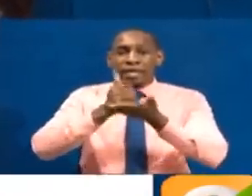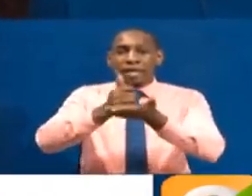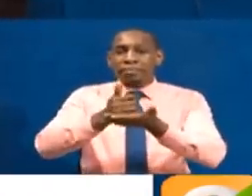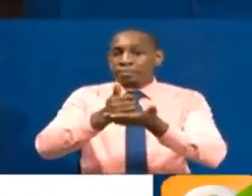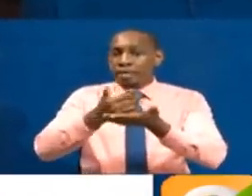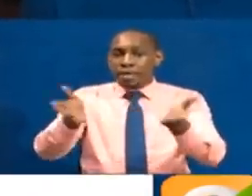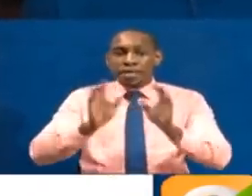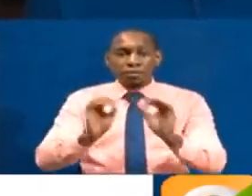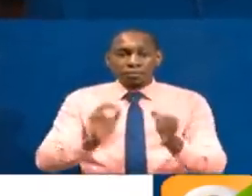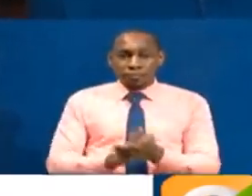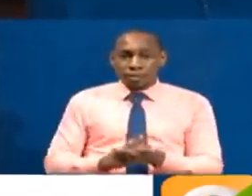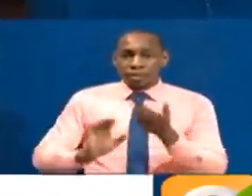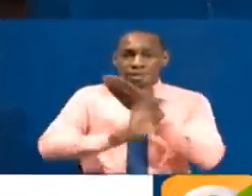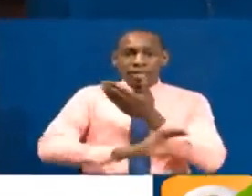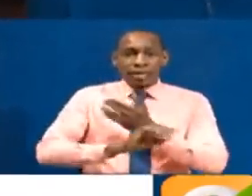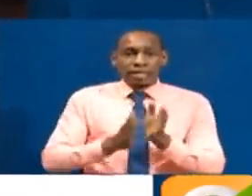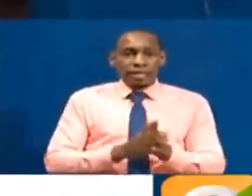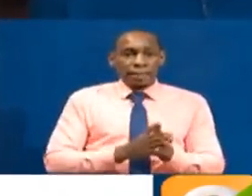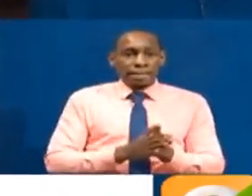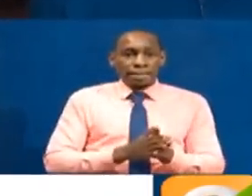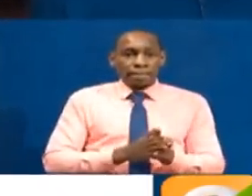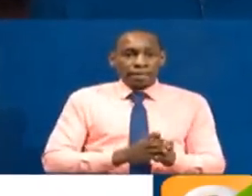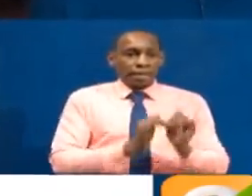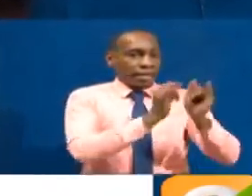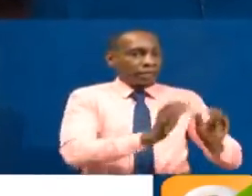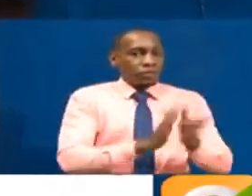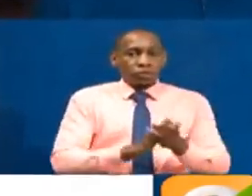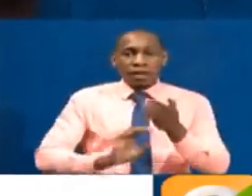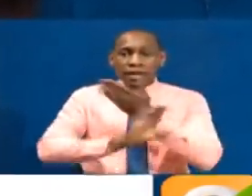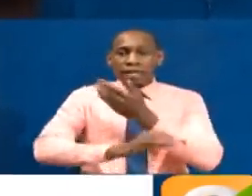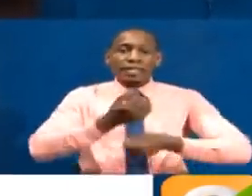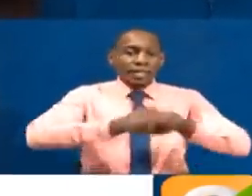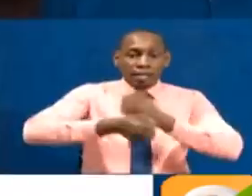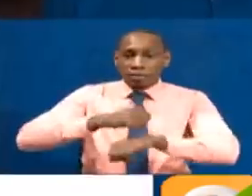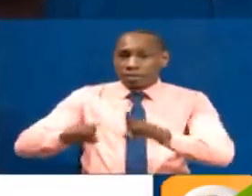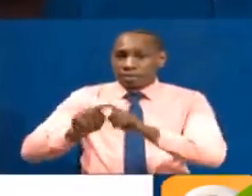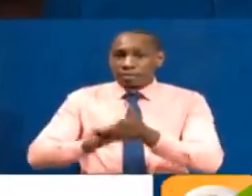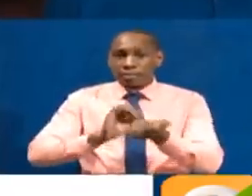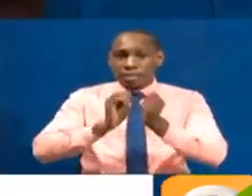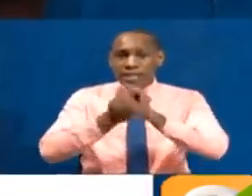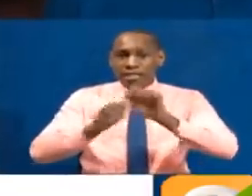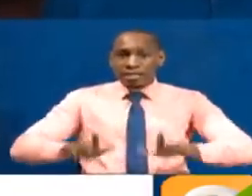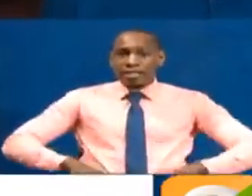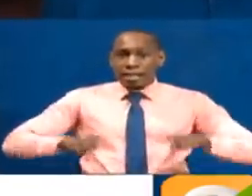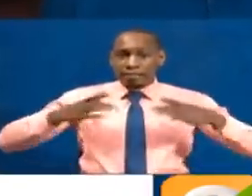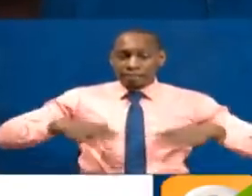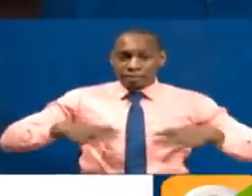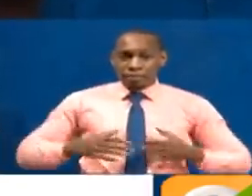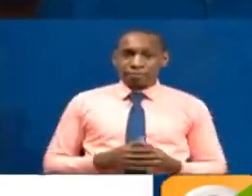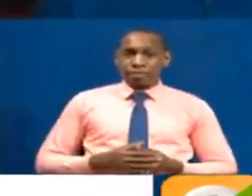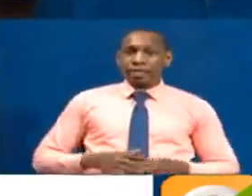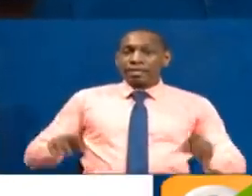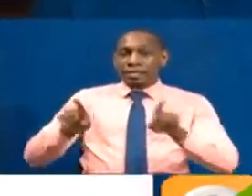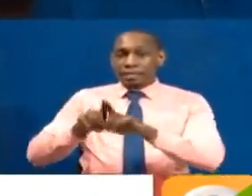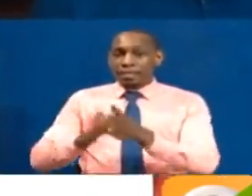mtu. Inchi sio ya mtu binafsi. Inchi ni vitendo ambavyo vinabadilisha maisha ya wananchi.